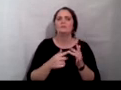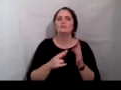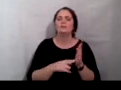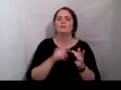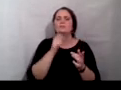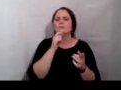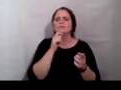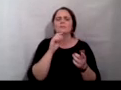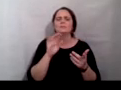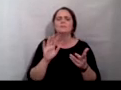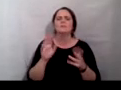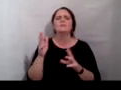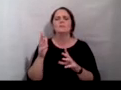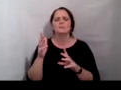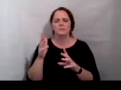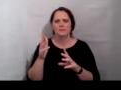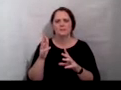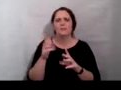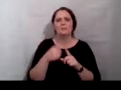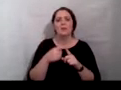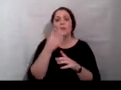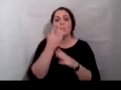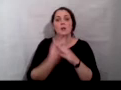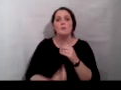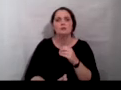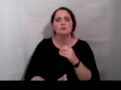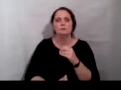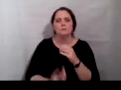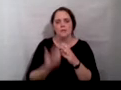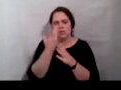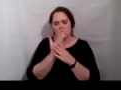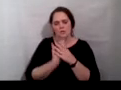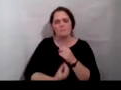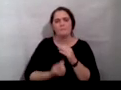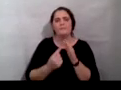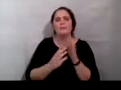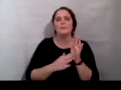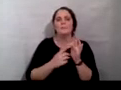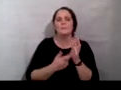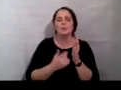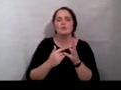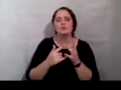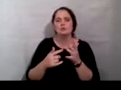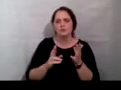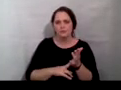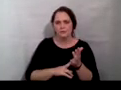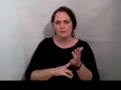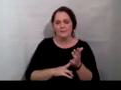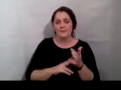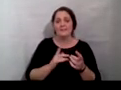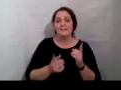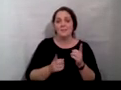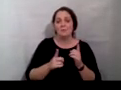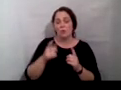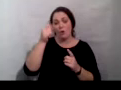immersion. We think about her work in terms of, and I think Nadi was speaking about immersion. Sometimes we